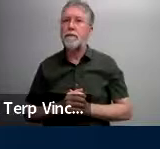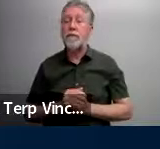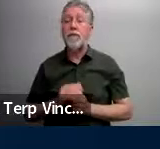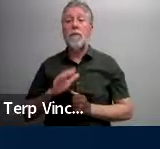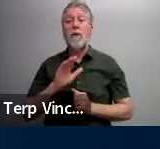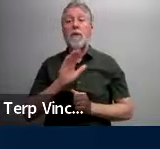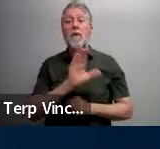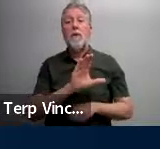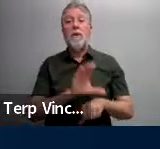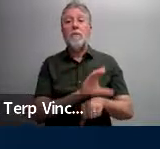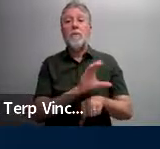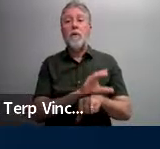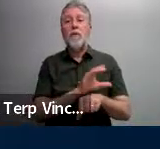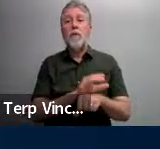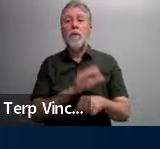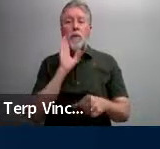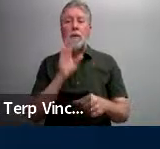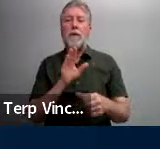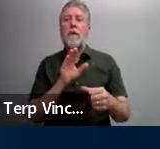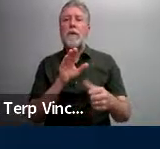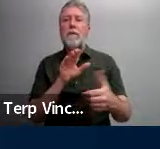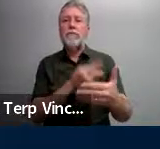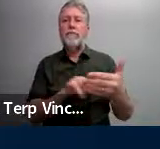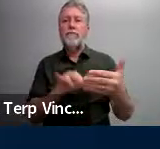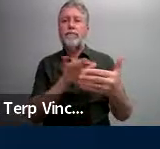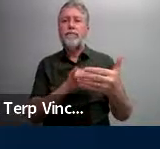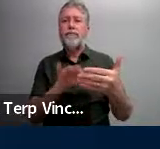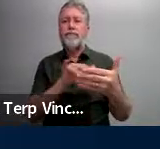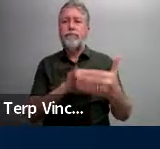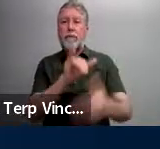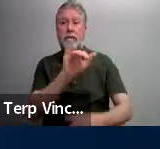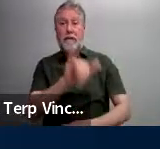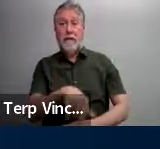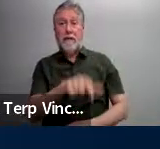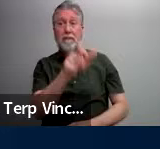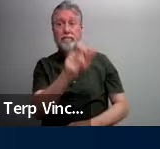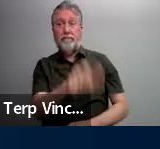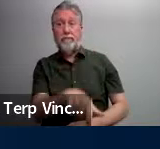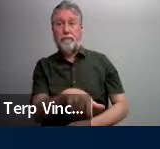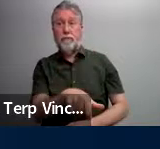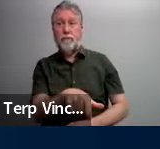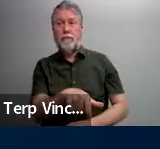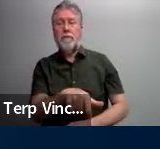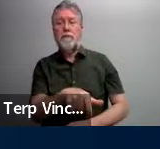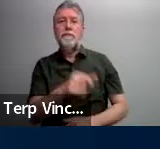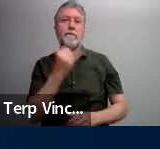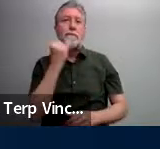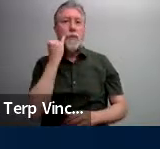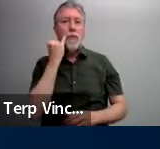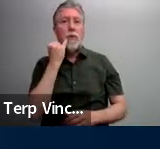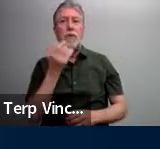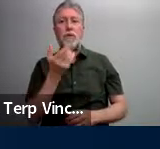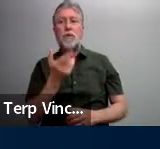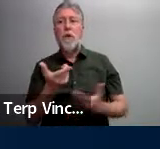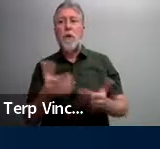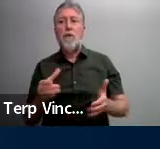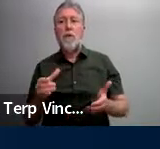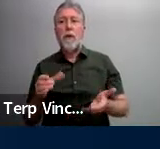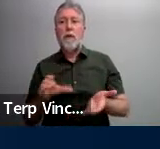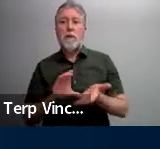to do an assessment of the individual, and say it's someone who's already been allocated